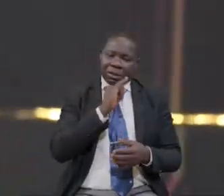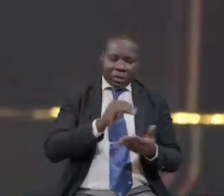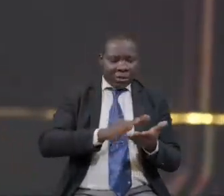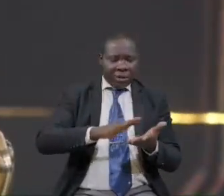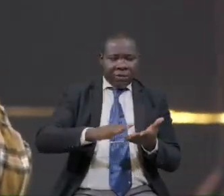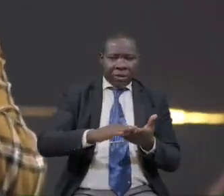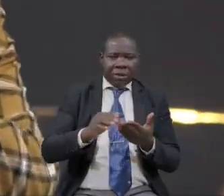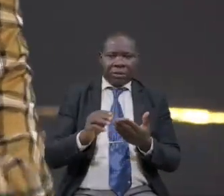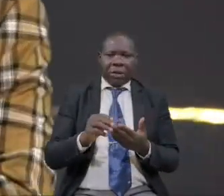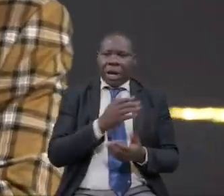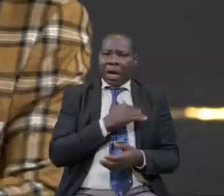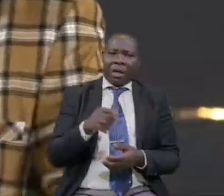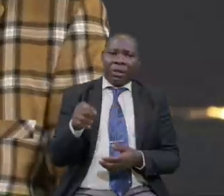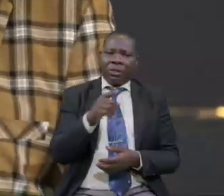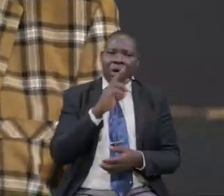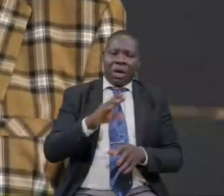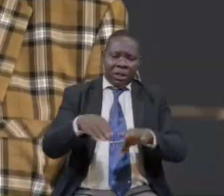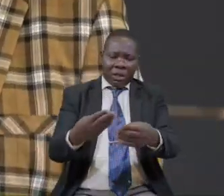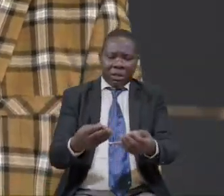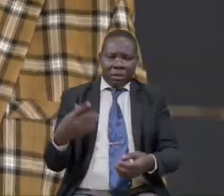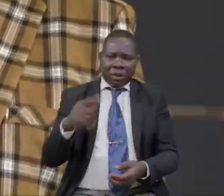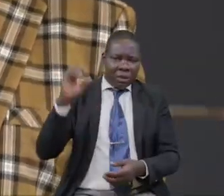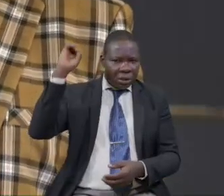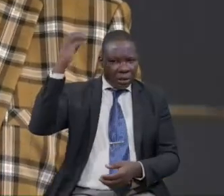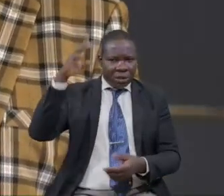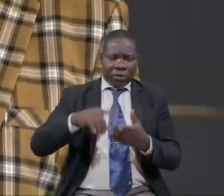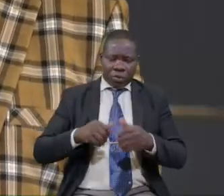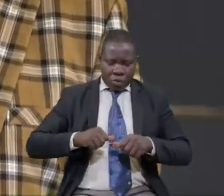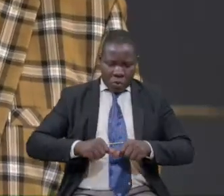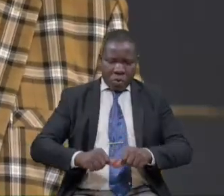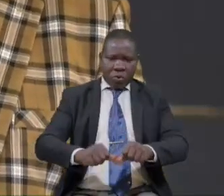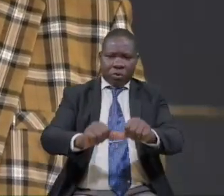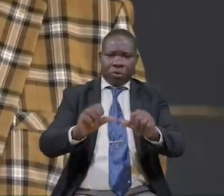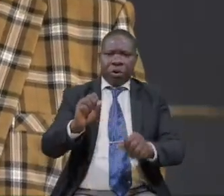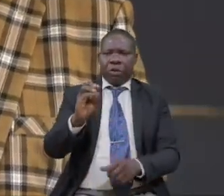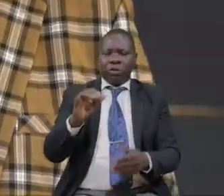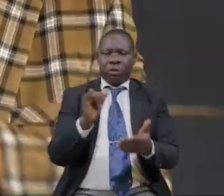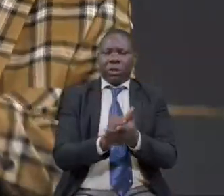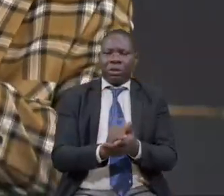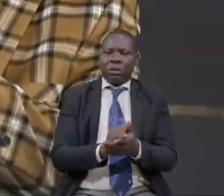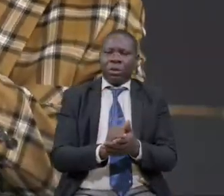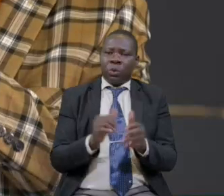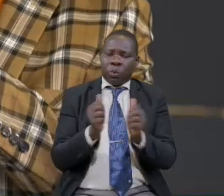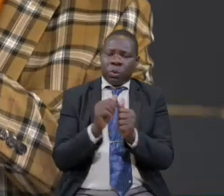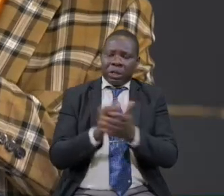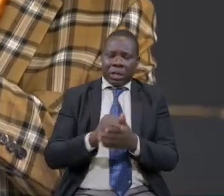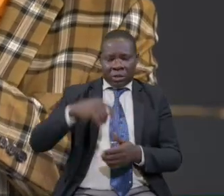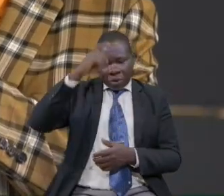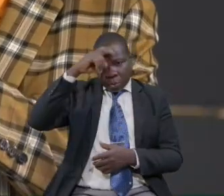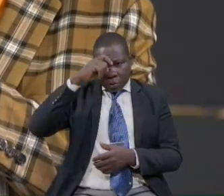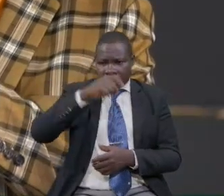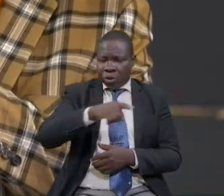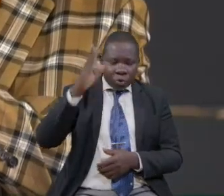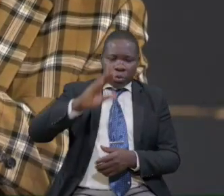you're given the grace to now move ahead, so that with that wisdom you'll get to the kingdom of